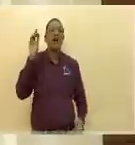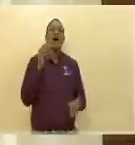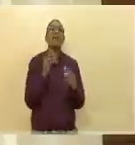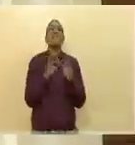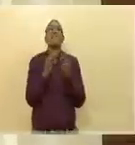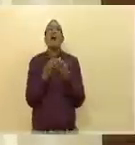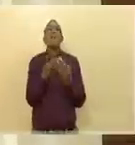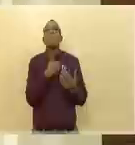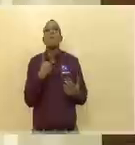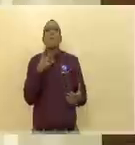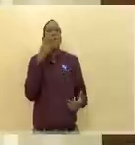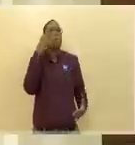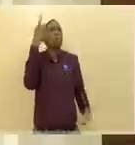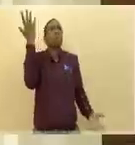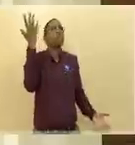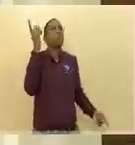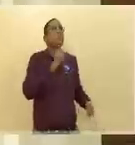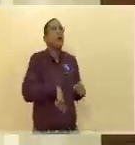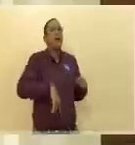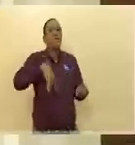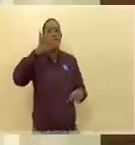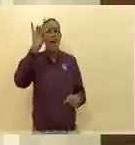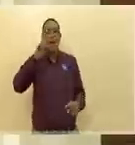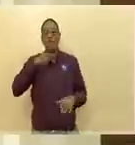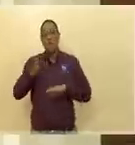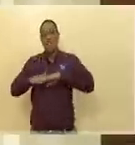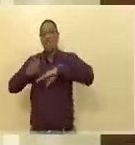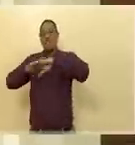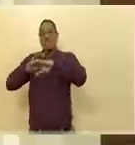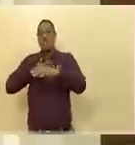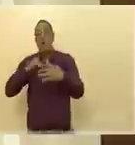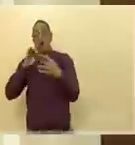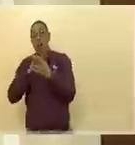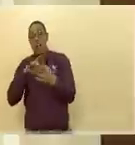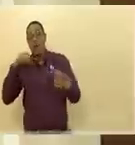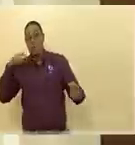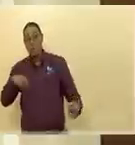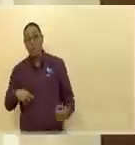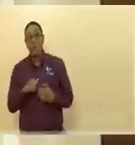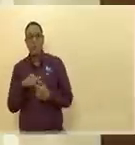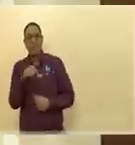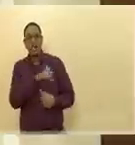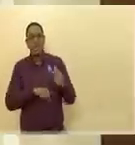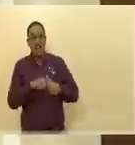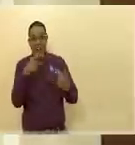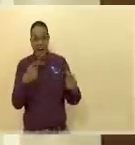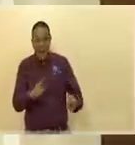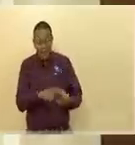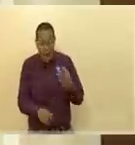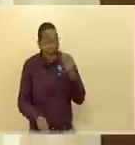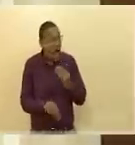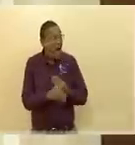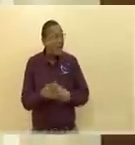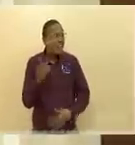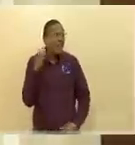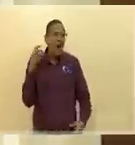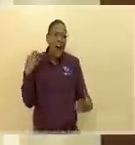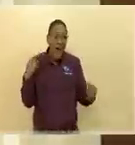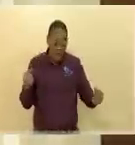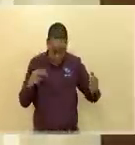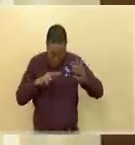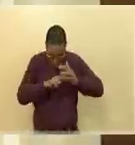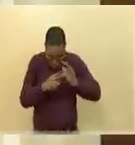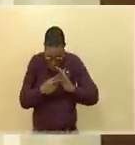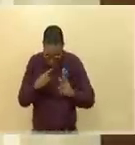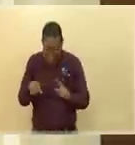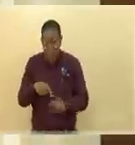ones, to increase our connectivity with each other, and even for health purposes,